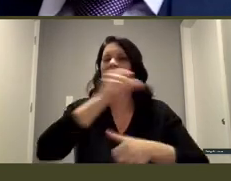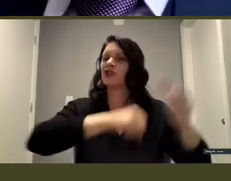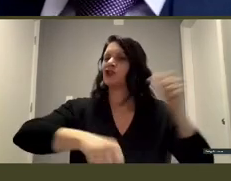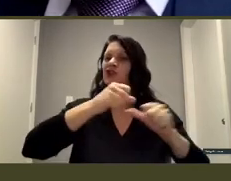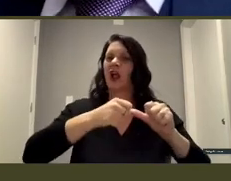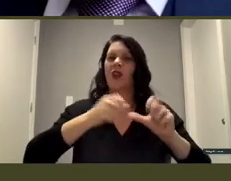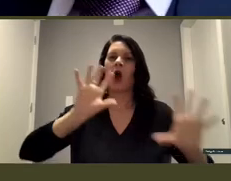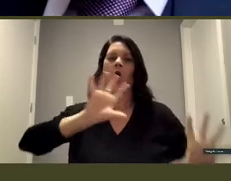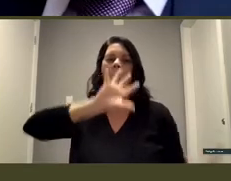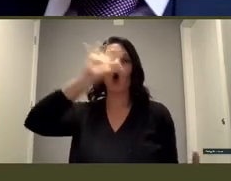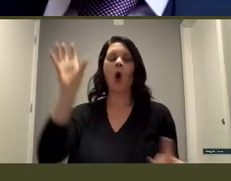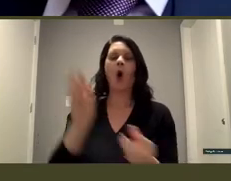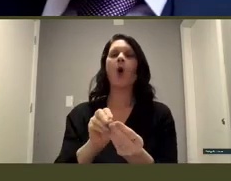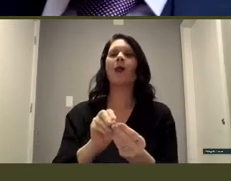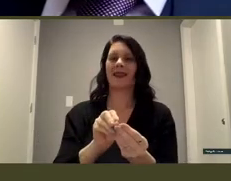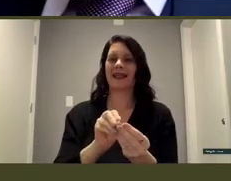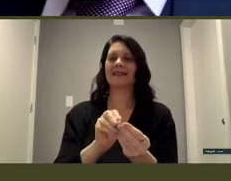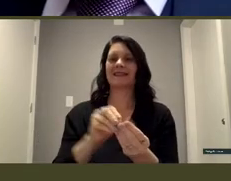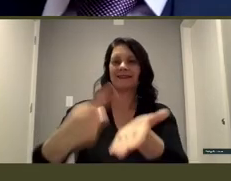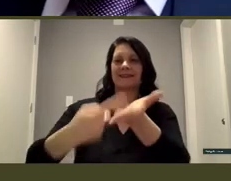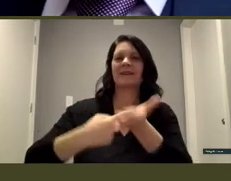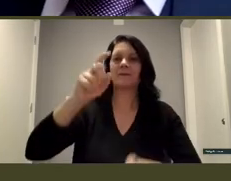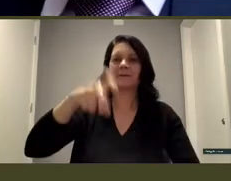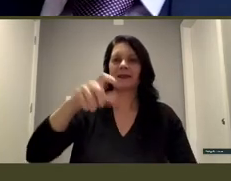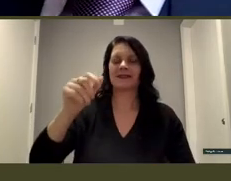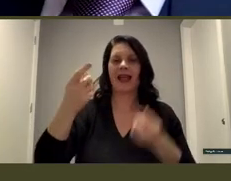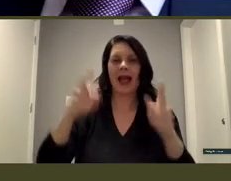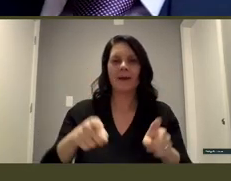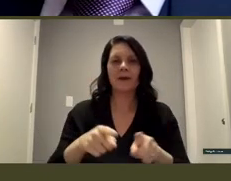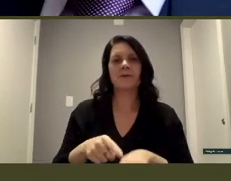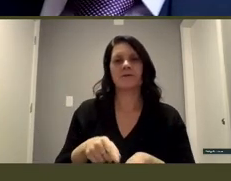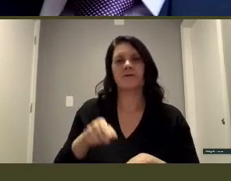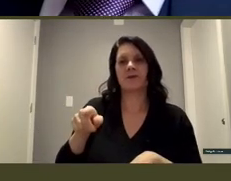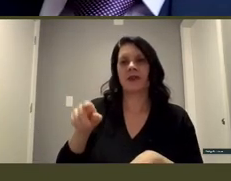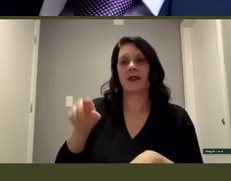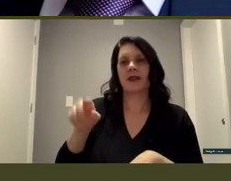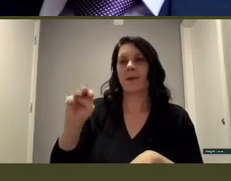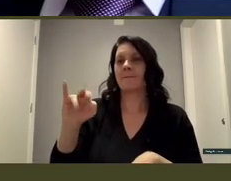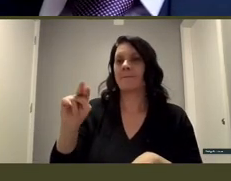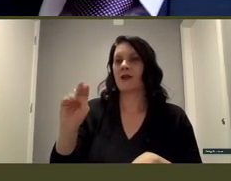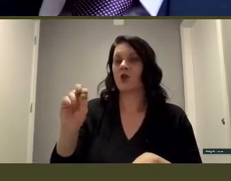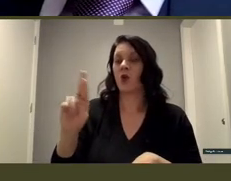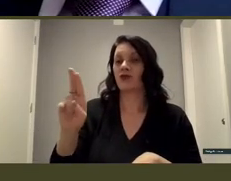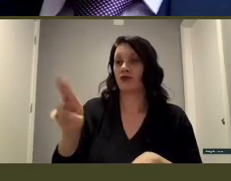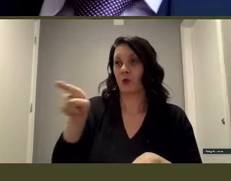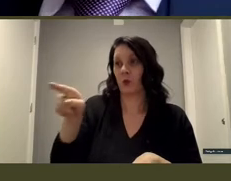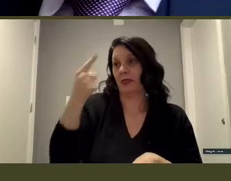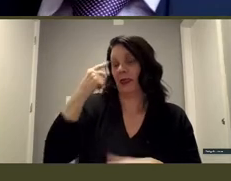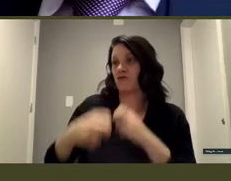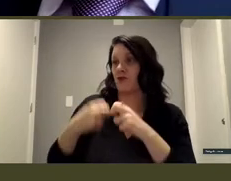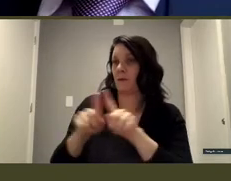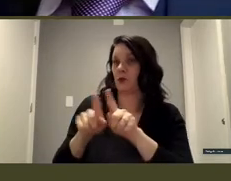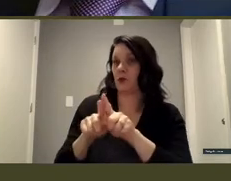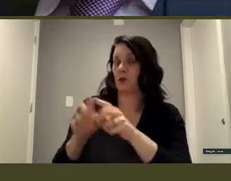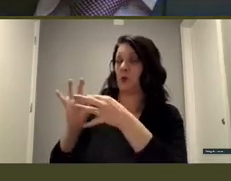way. Minora, do you think this is also a problem? Is this something that you see, for example, in energy?